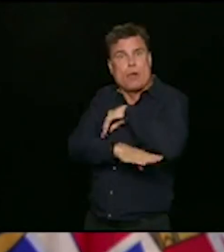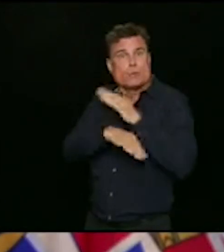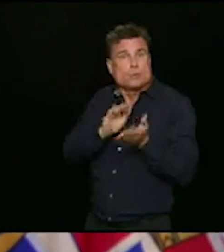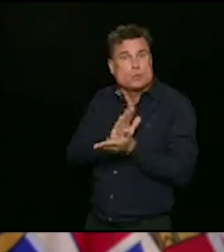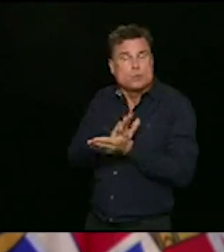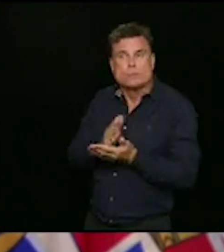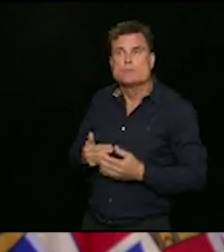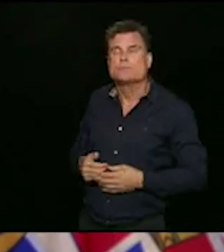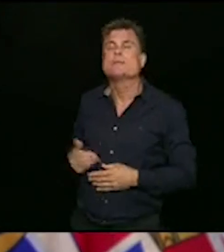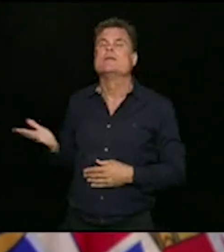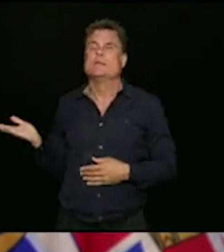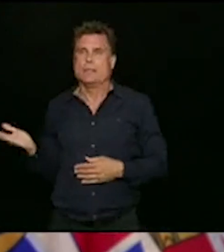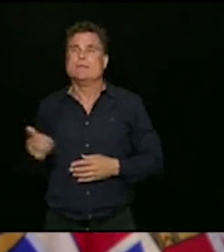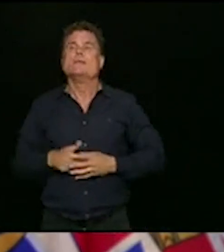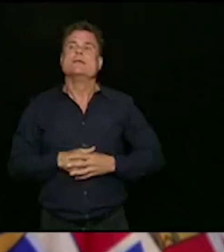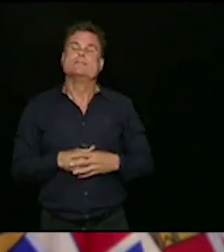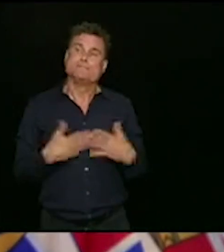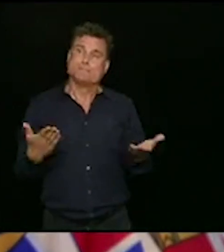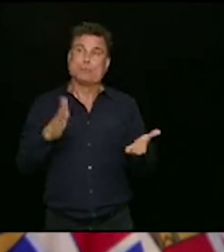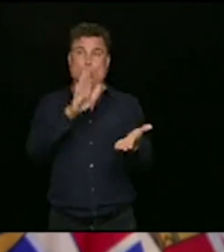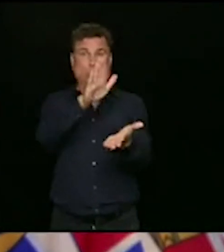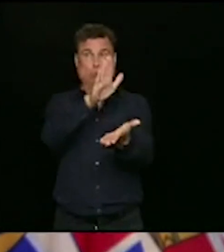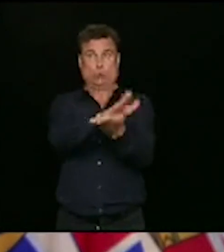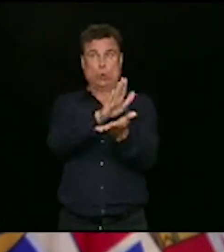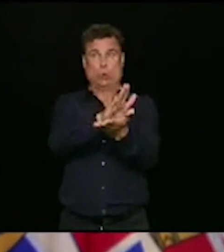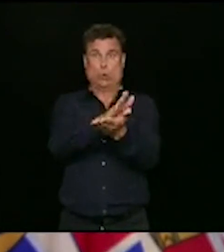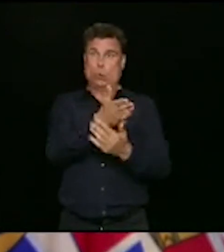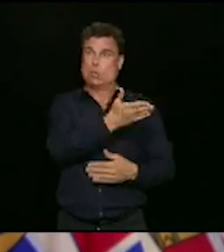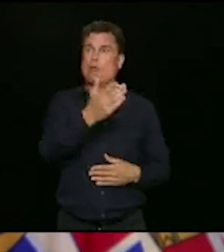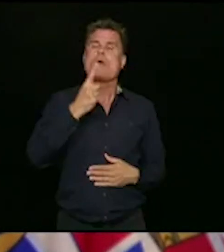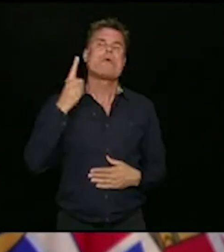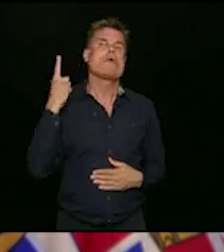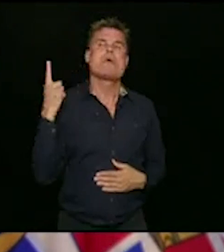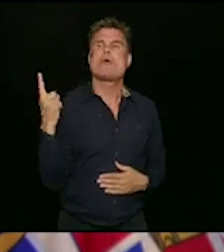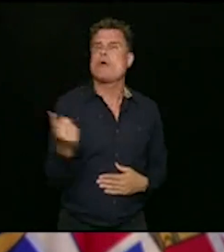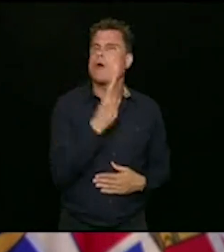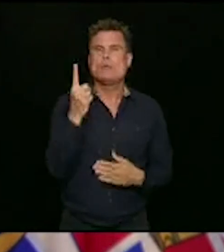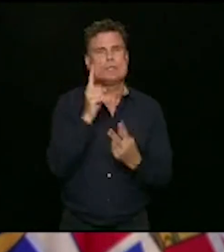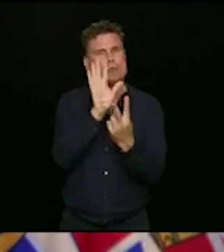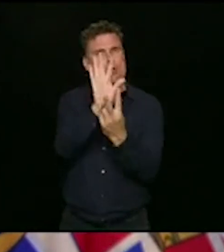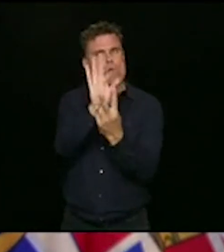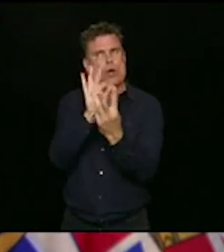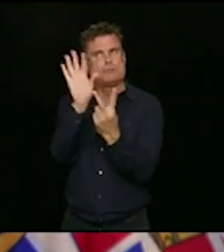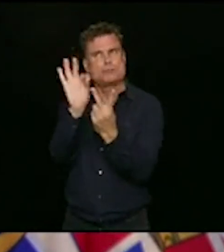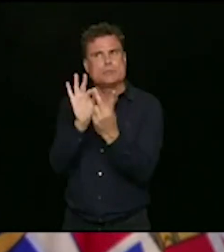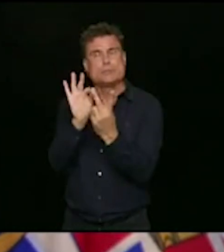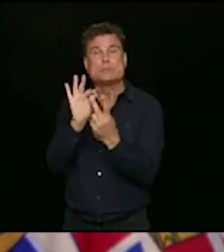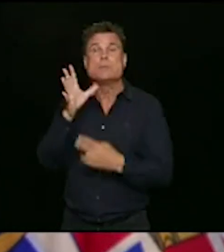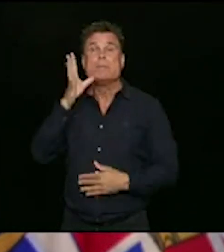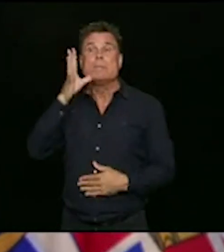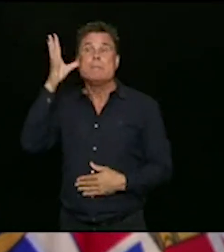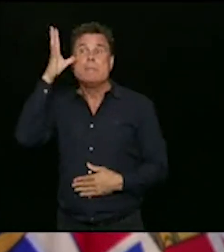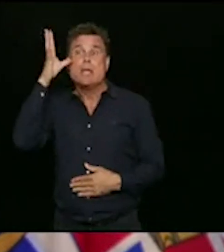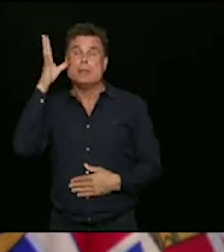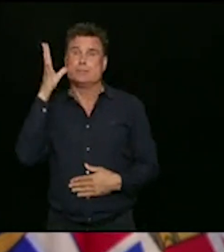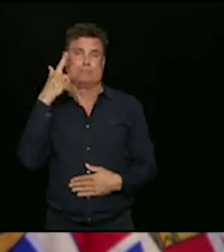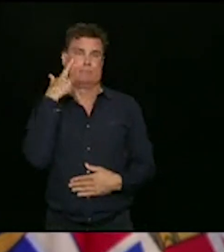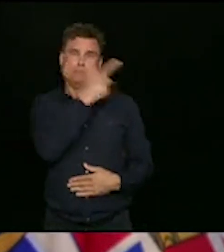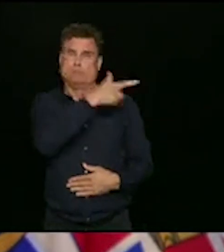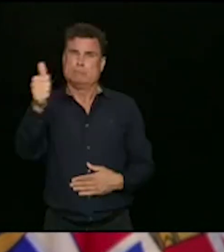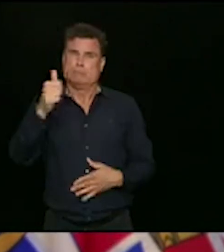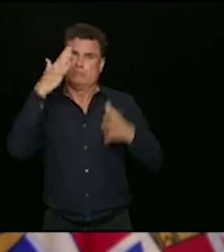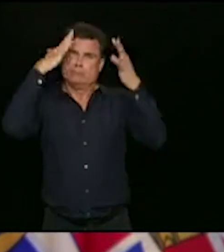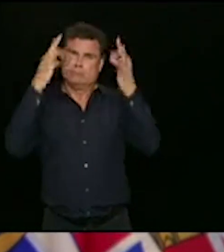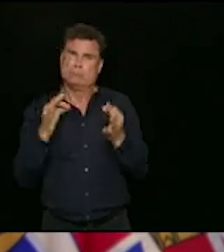I think we need to think about this. You know, the school, as always, has options, and there are many different types